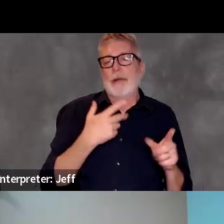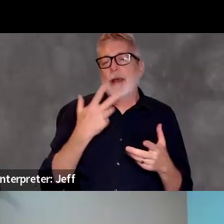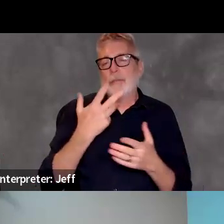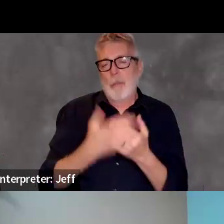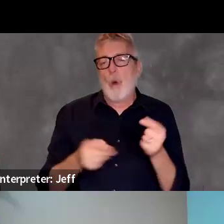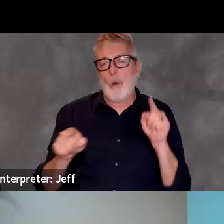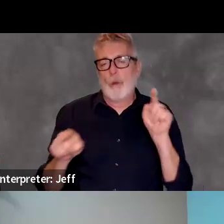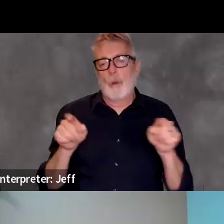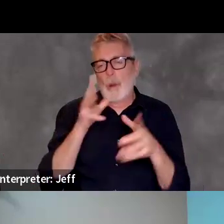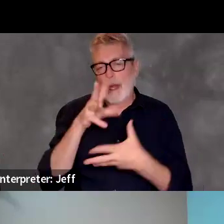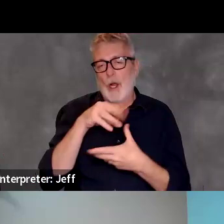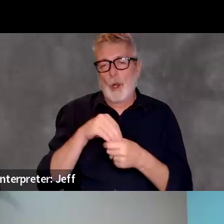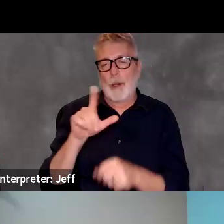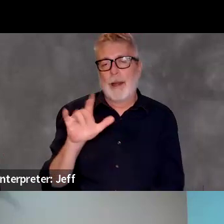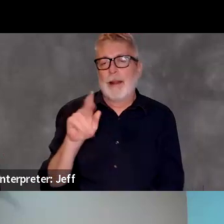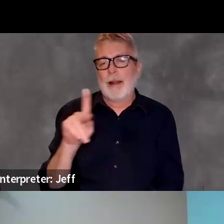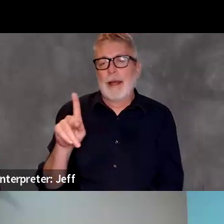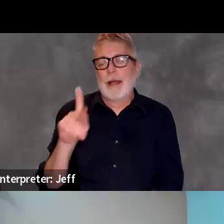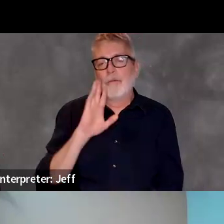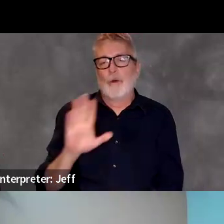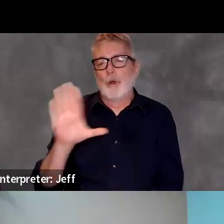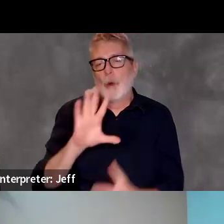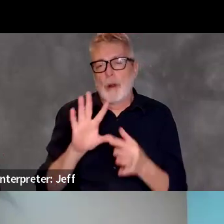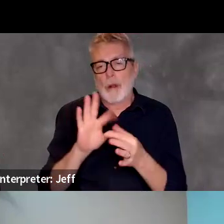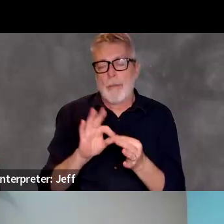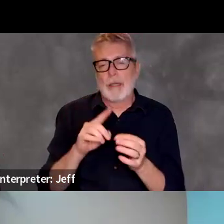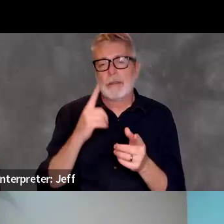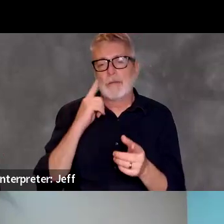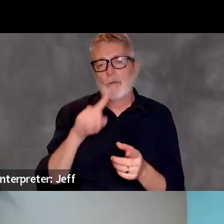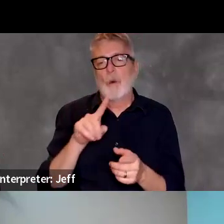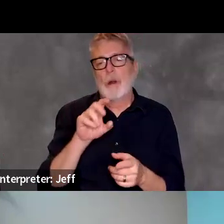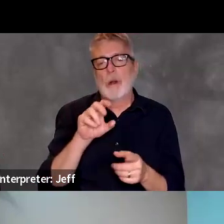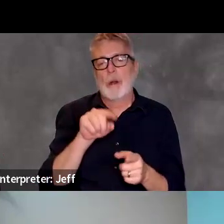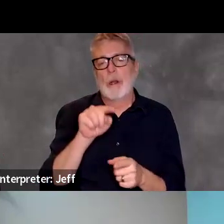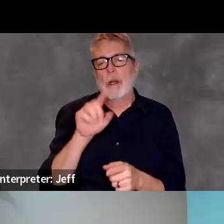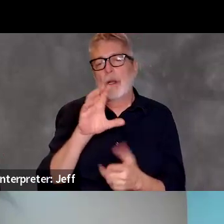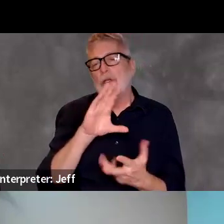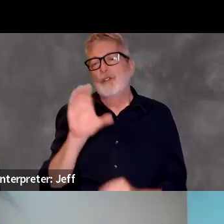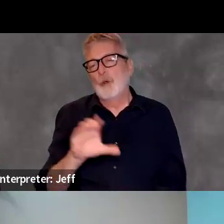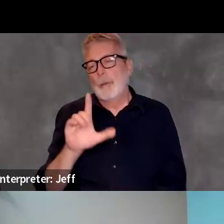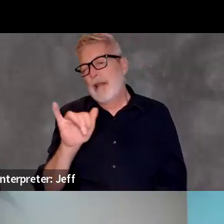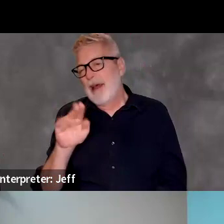We'll make sure we have those for the comment links for the Zoom links.